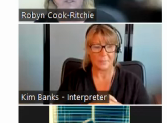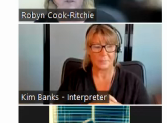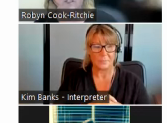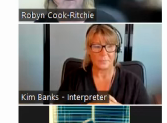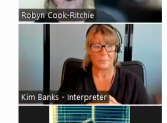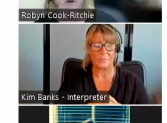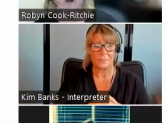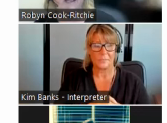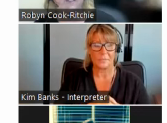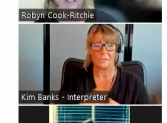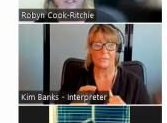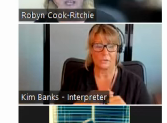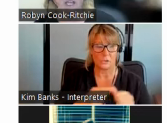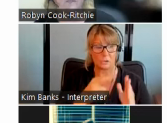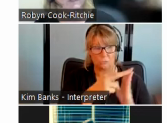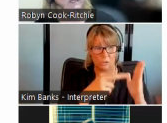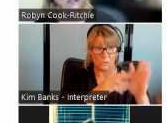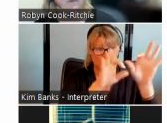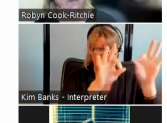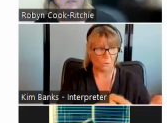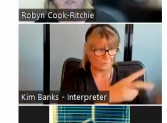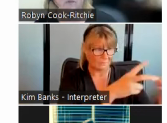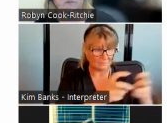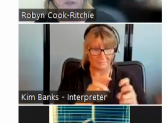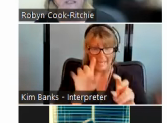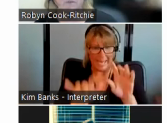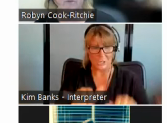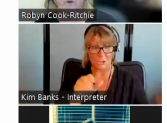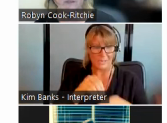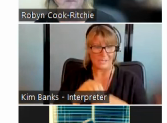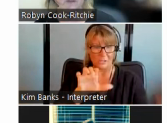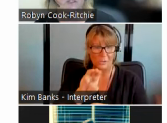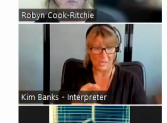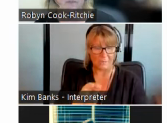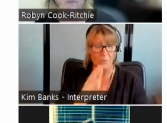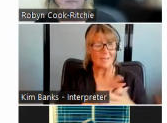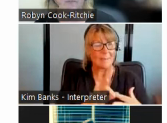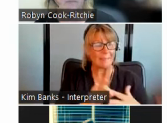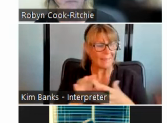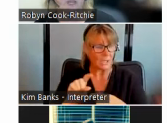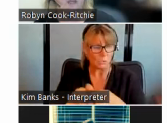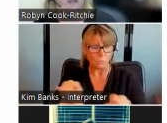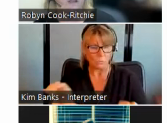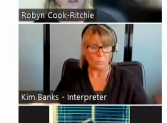participant registration form are entered into CAMS, because some of them do feed into performance management.